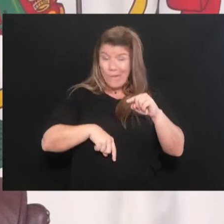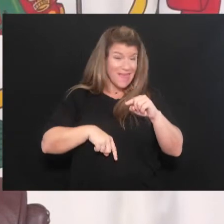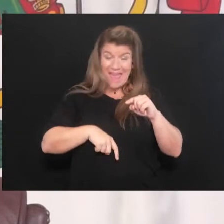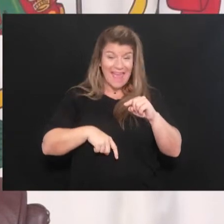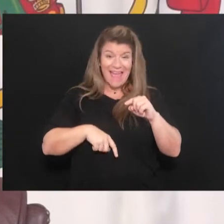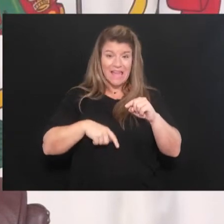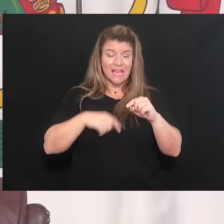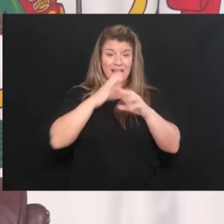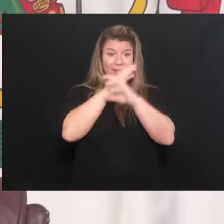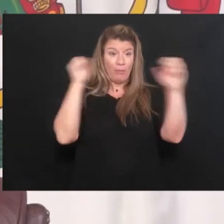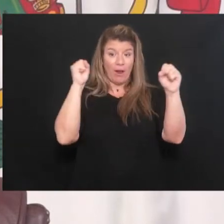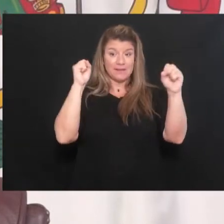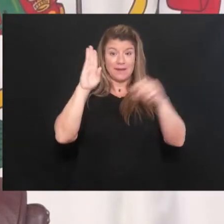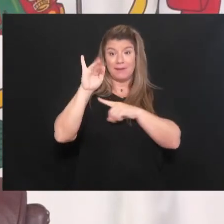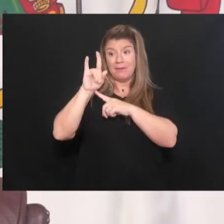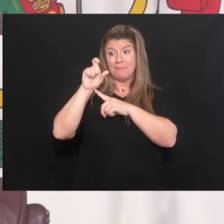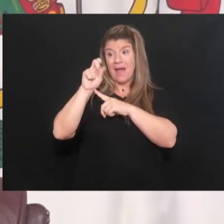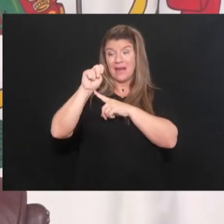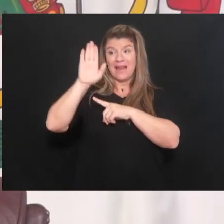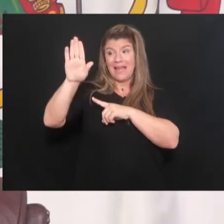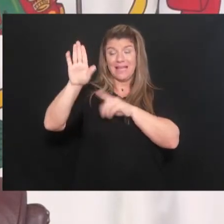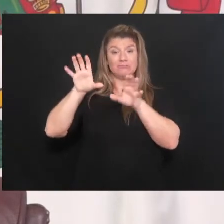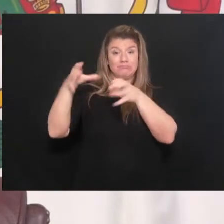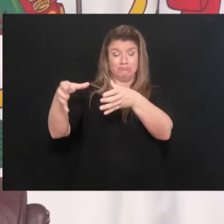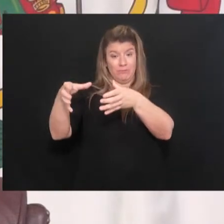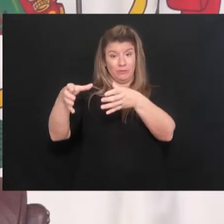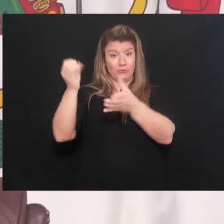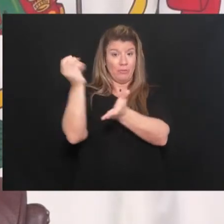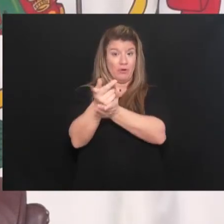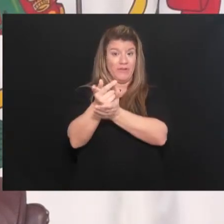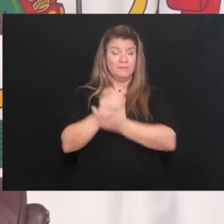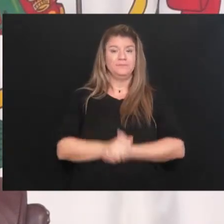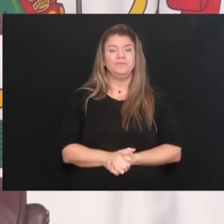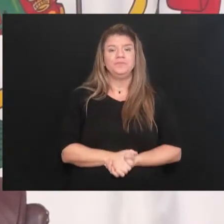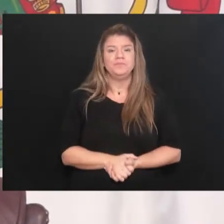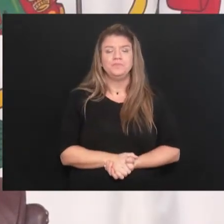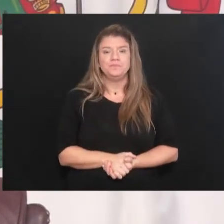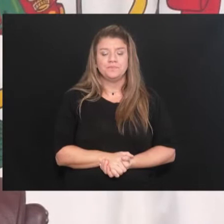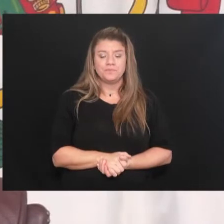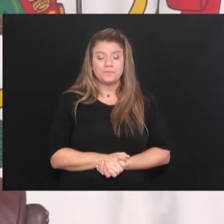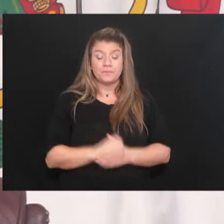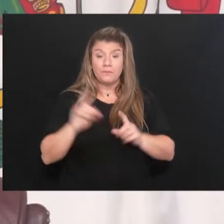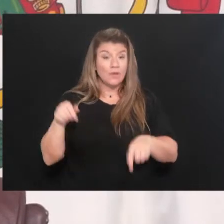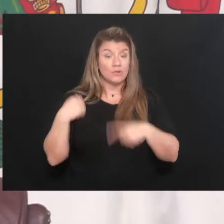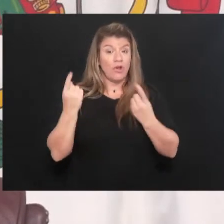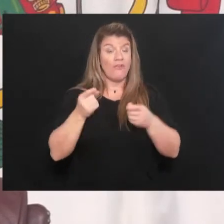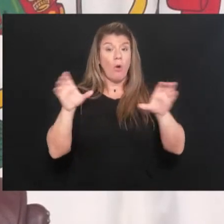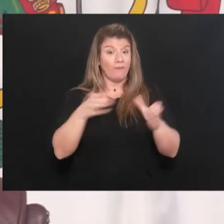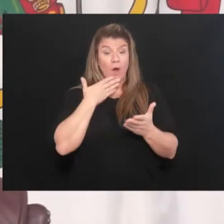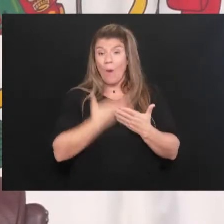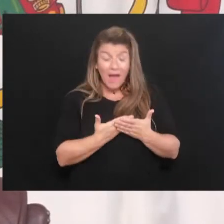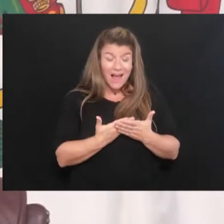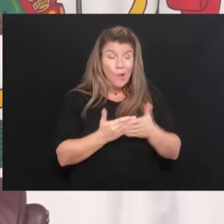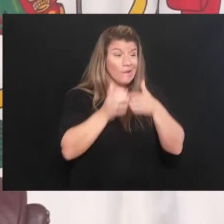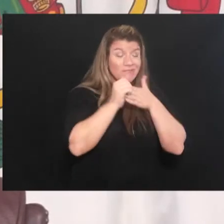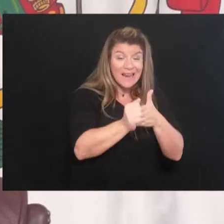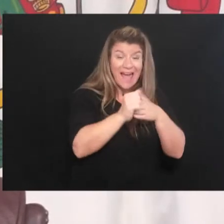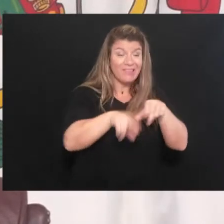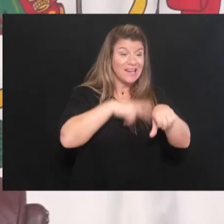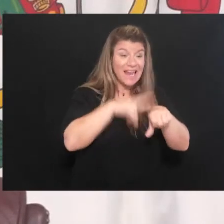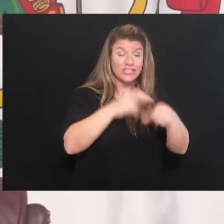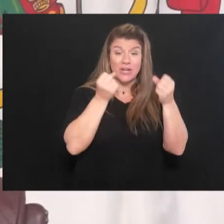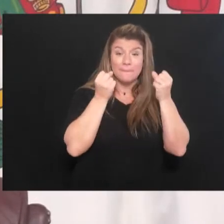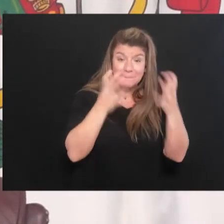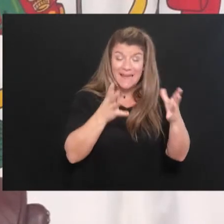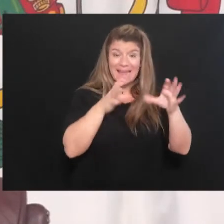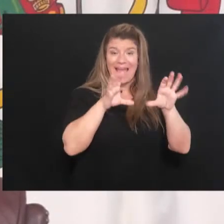Biden administration to move. Like I said, West Virginia, we have done well. We have led the nation in many, many categories in